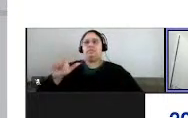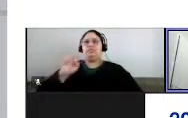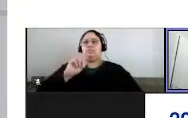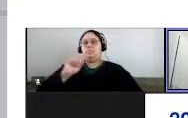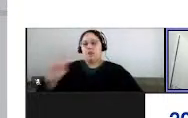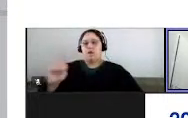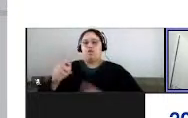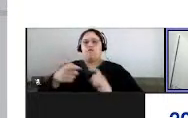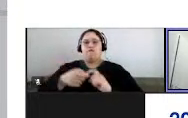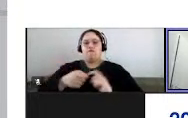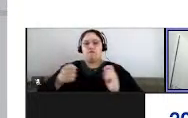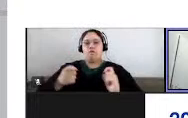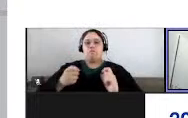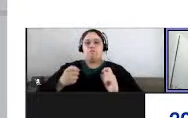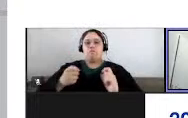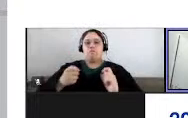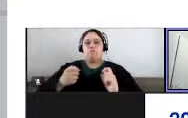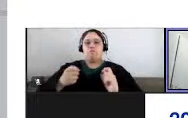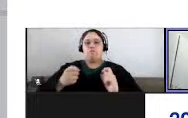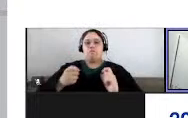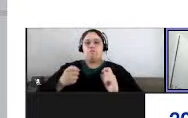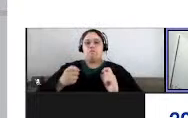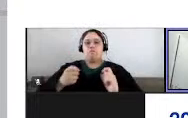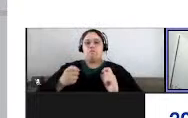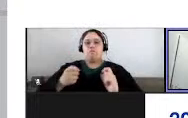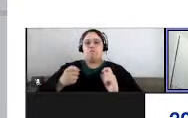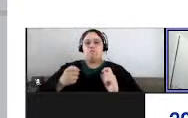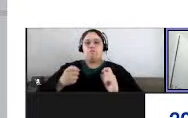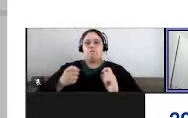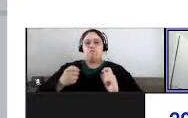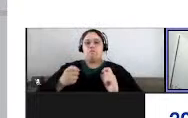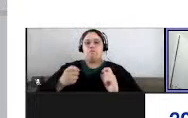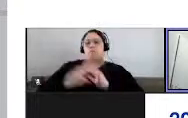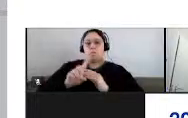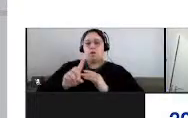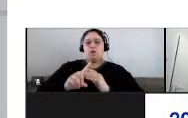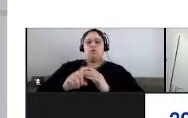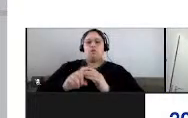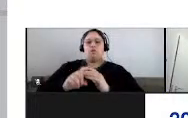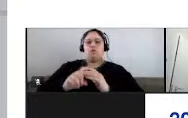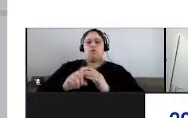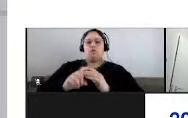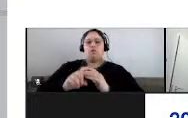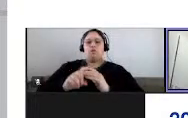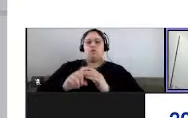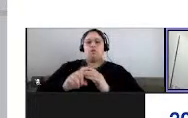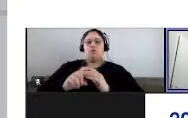10.676 million. Also, again, a major expenditure item on this program is